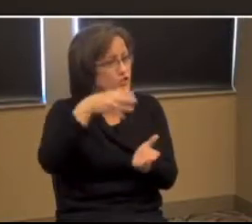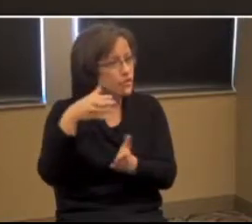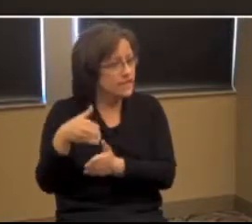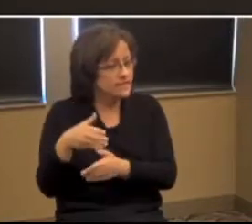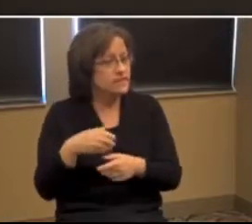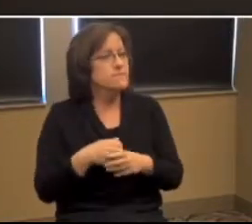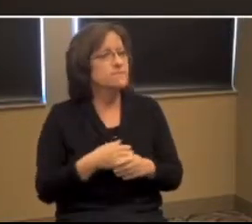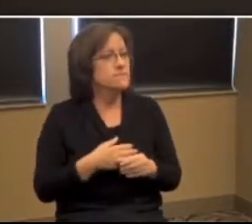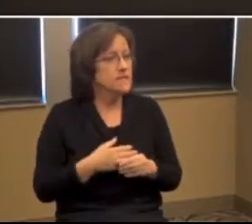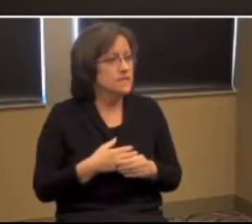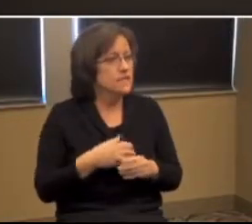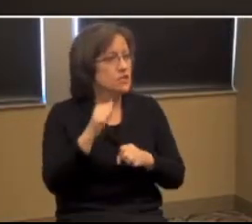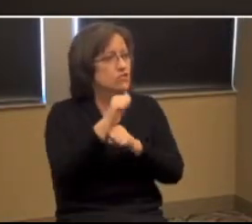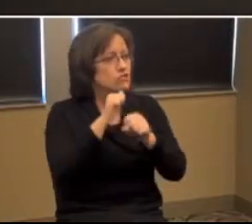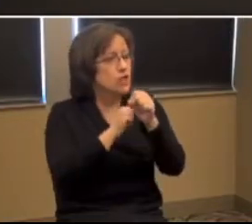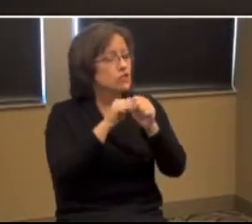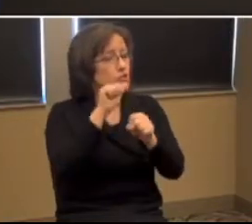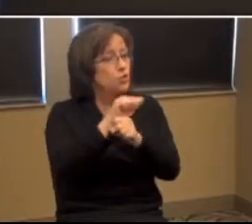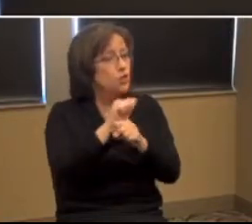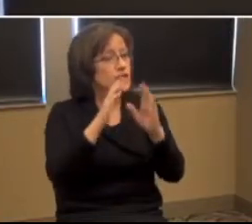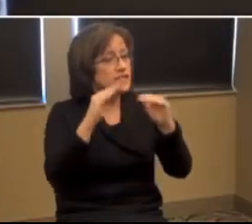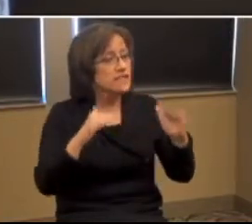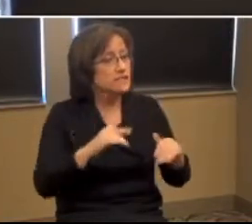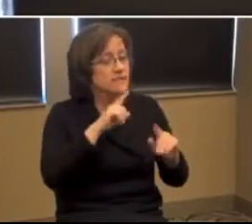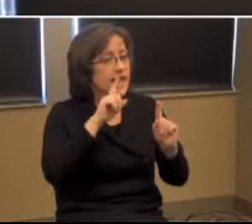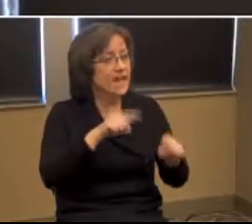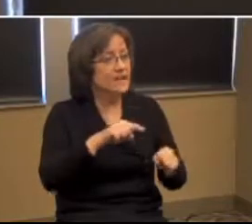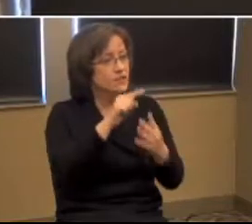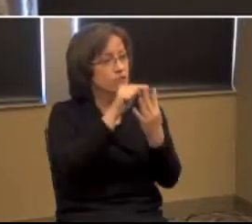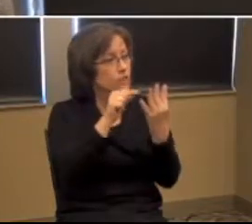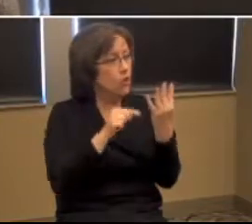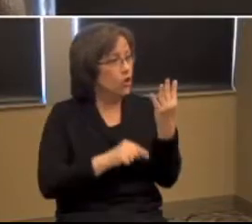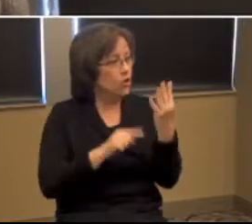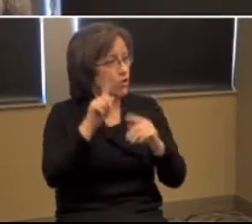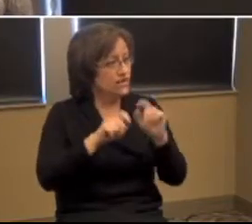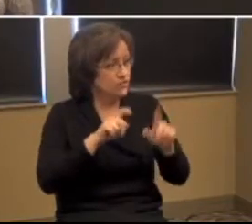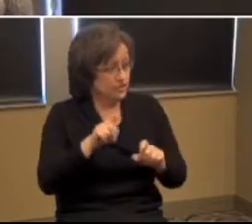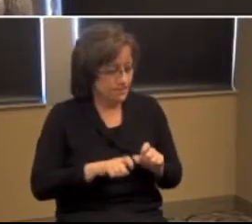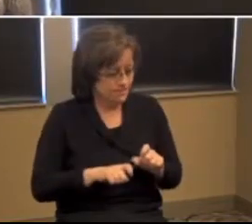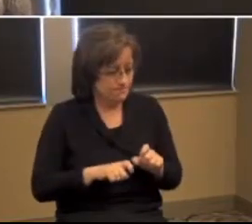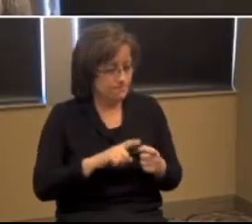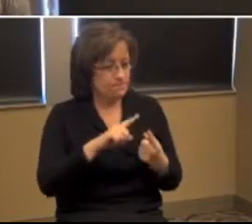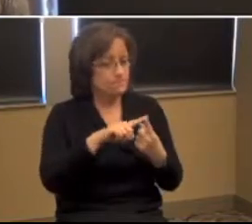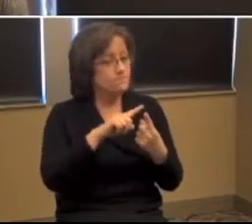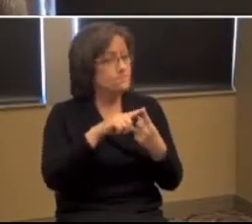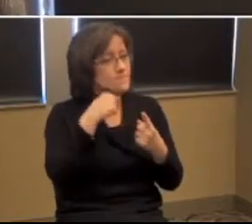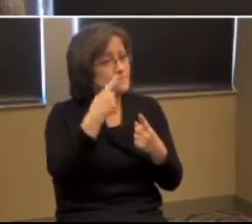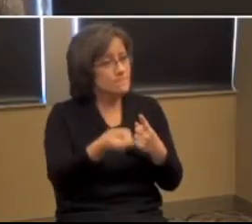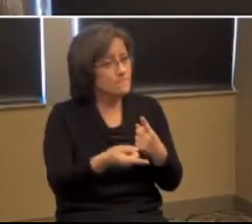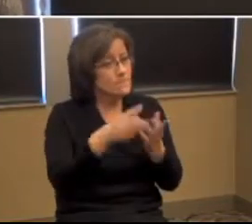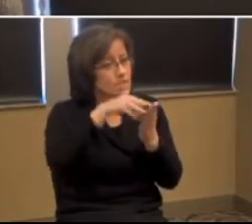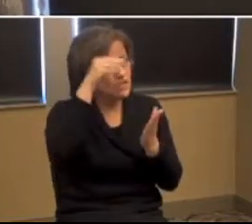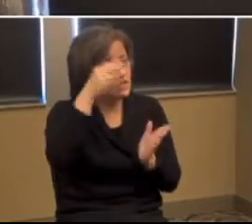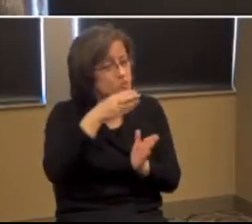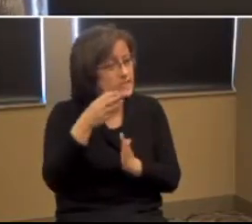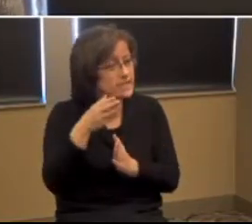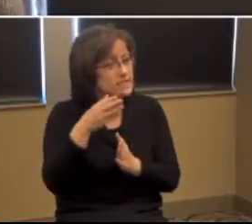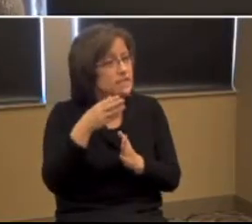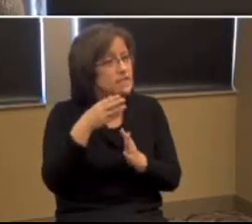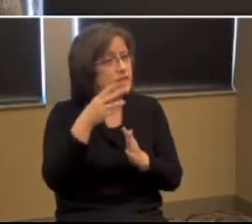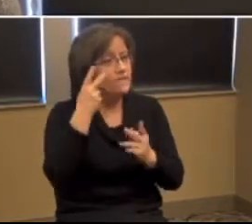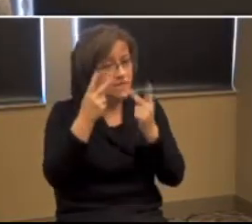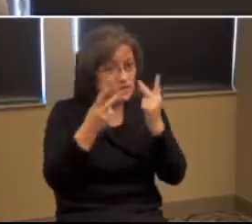work systems answer these 4 questions. It tells a student visually and through